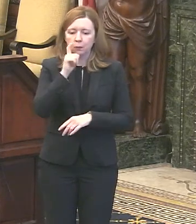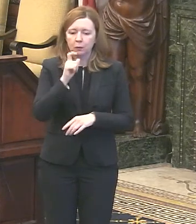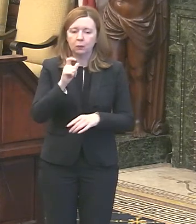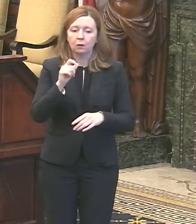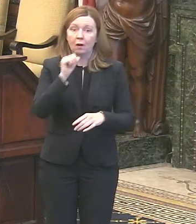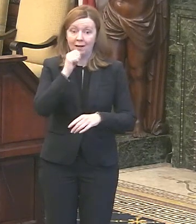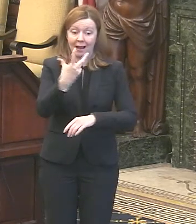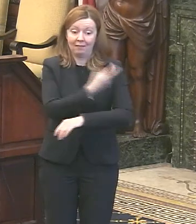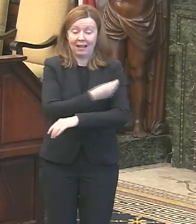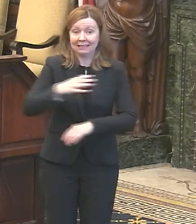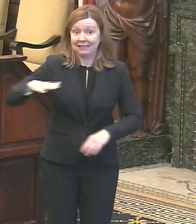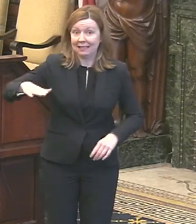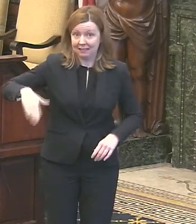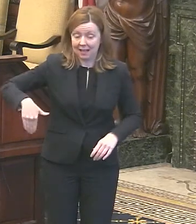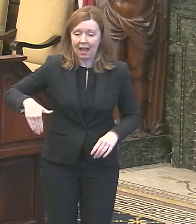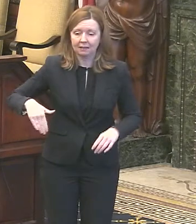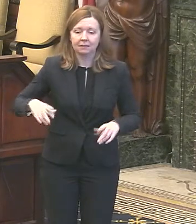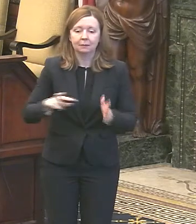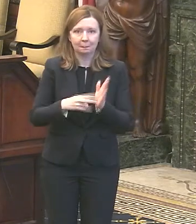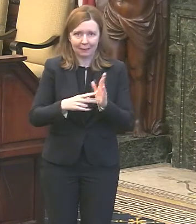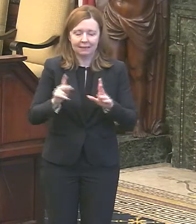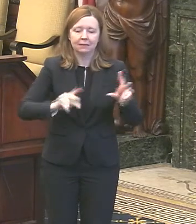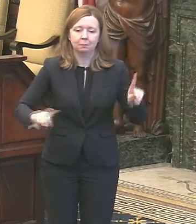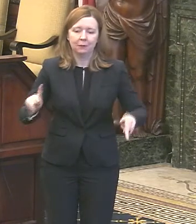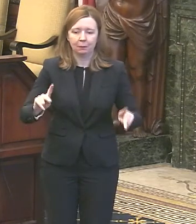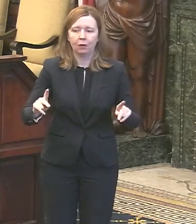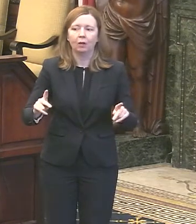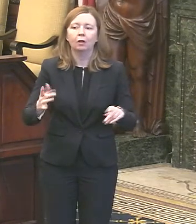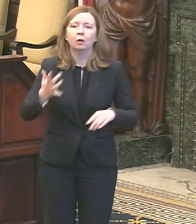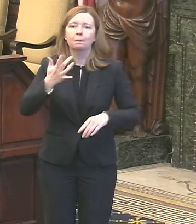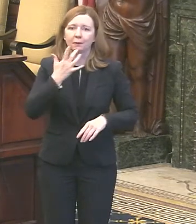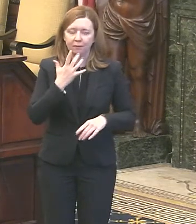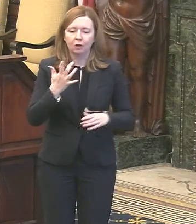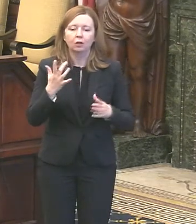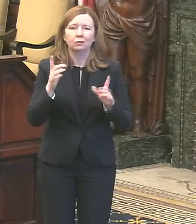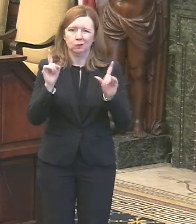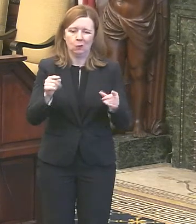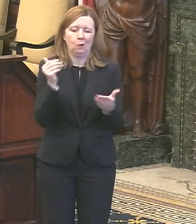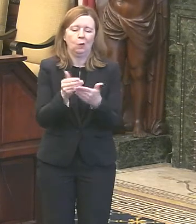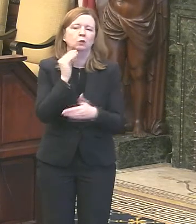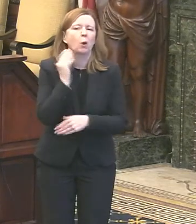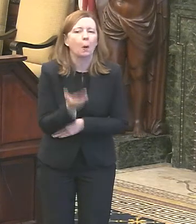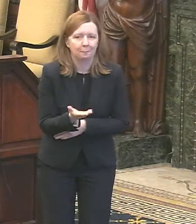not vaccinated yet are people who prefer to be vaccinated closer to home.